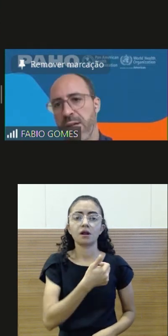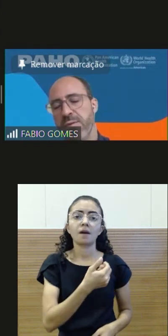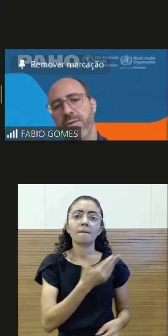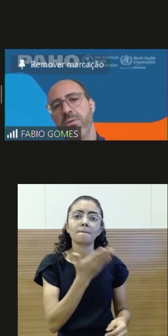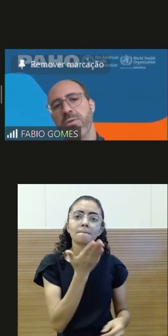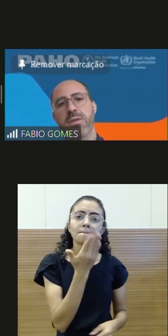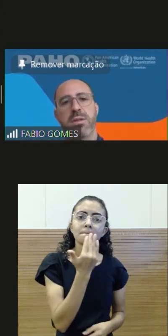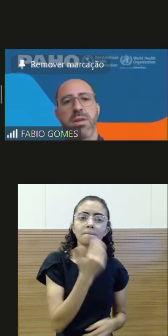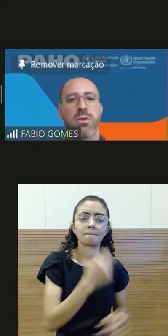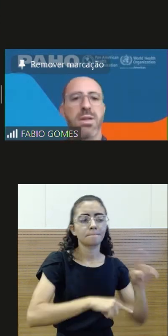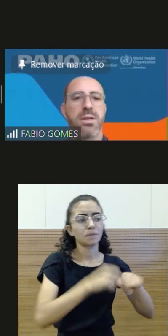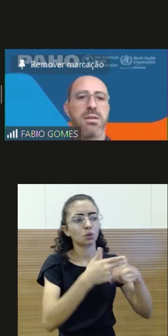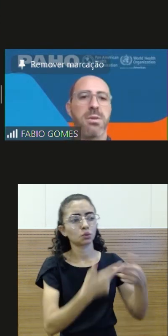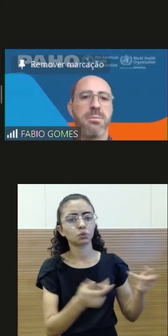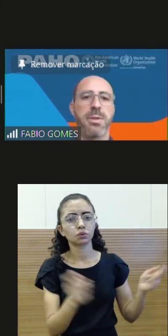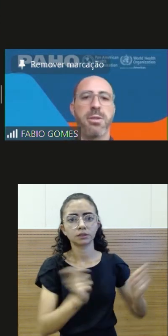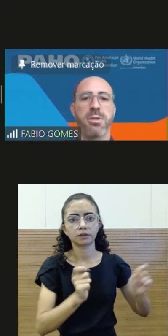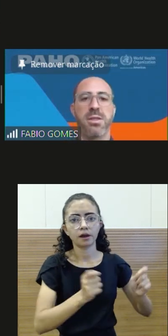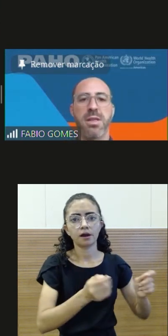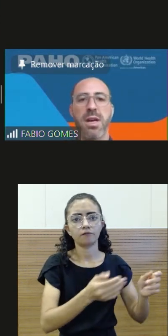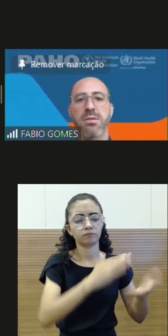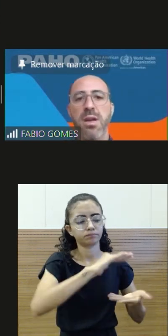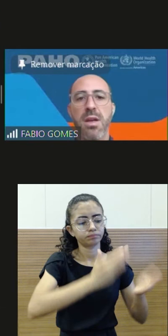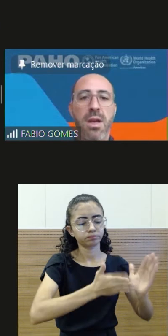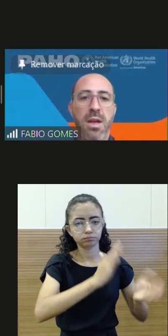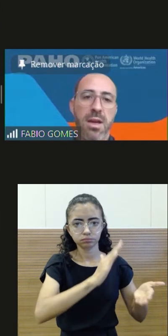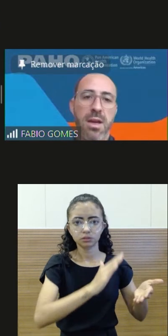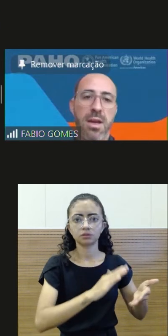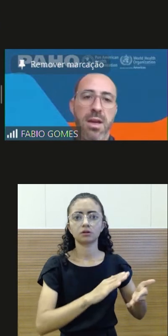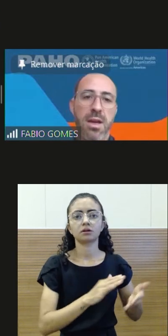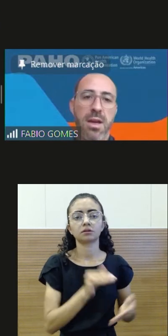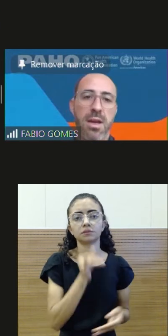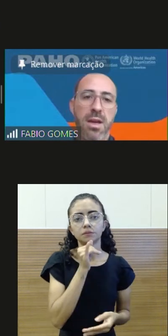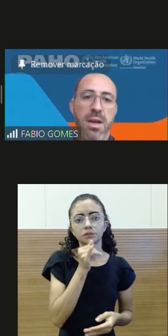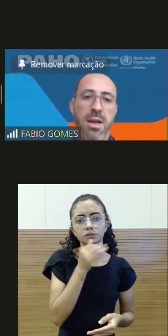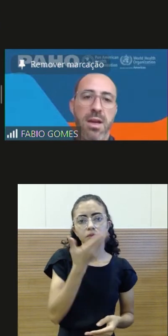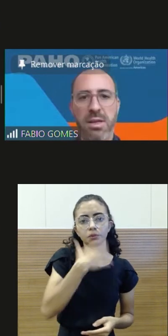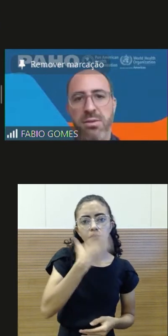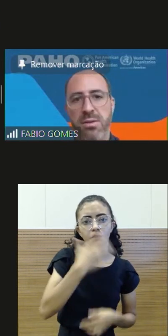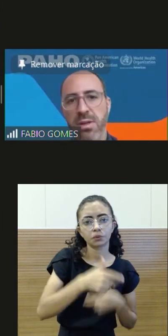first products that are packaged, that could be minimally processed, like